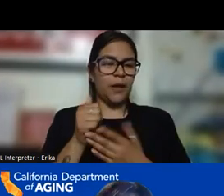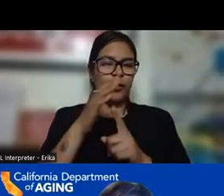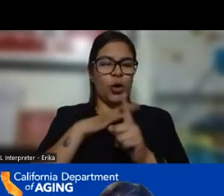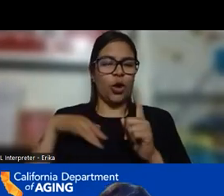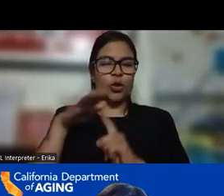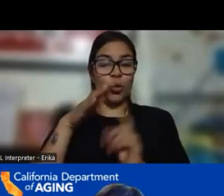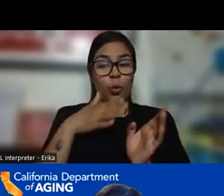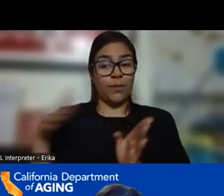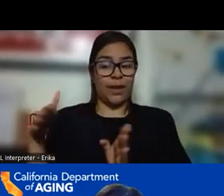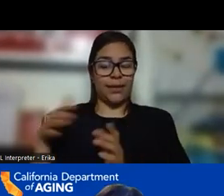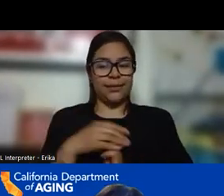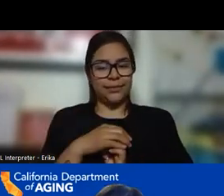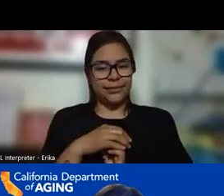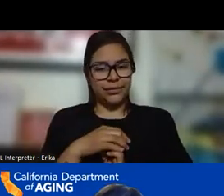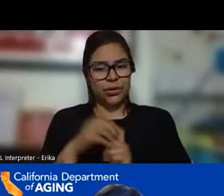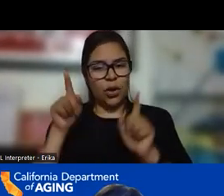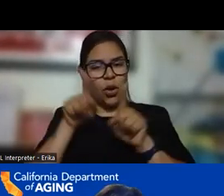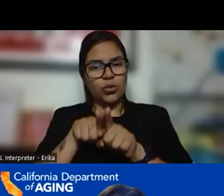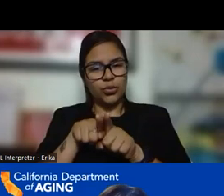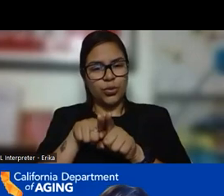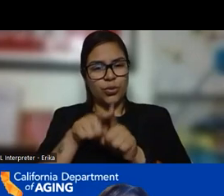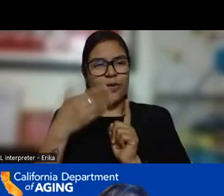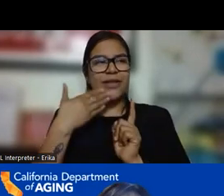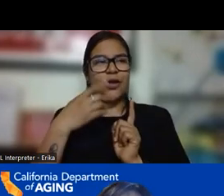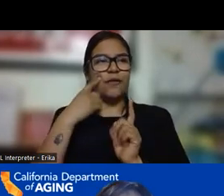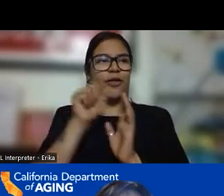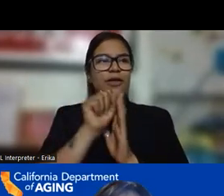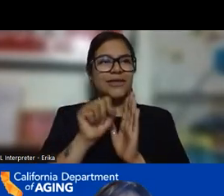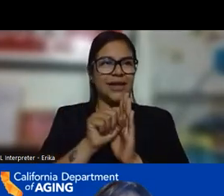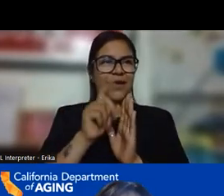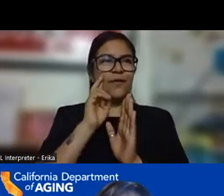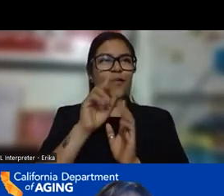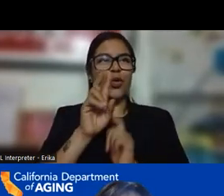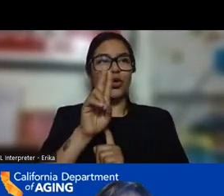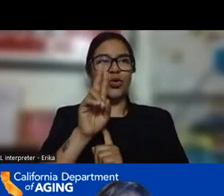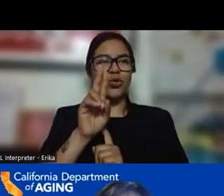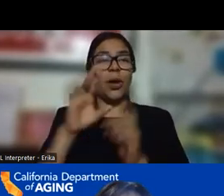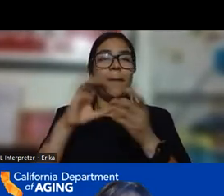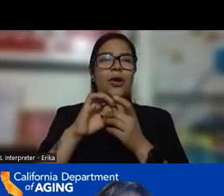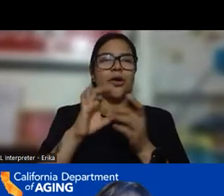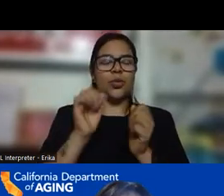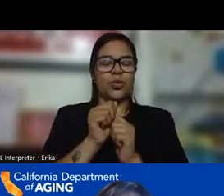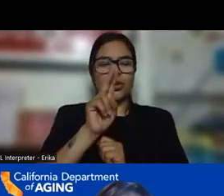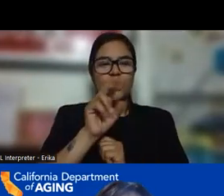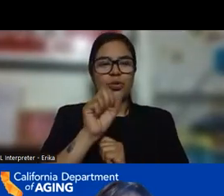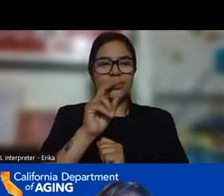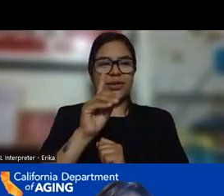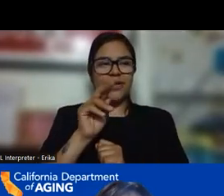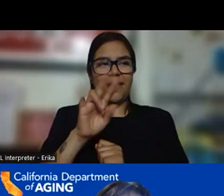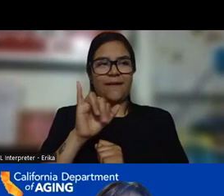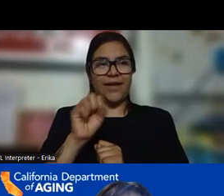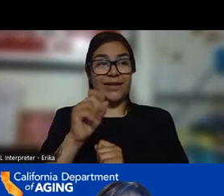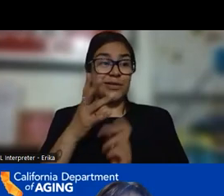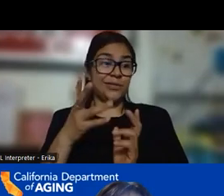planning. Also, thanks to the state for partnering with UC Davis. We look forward to what that